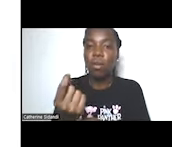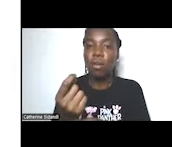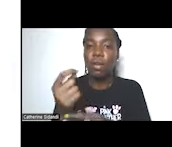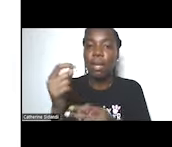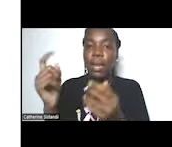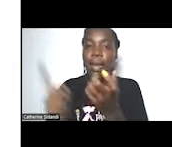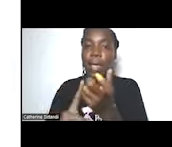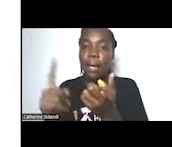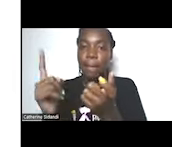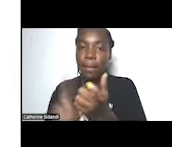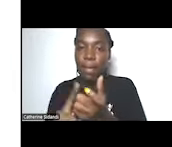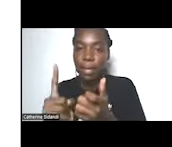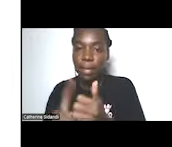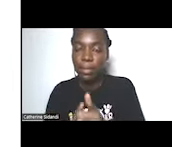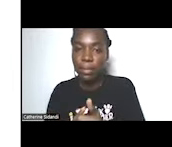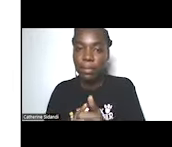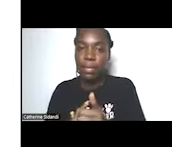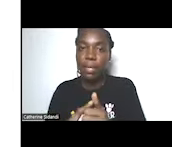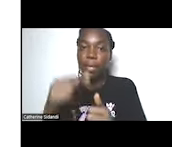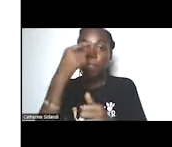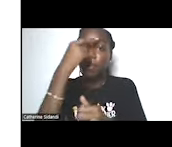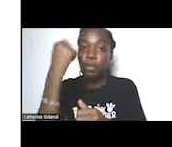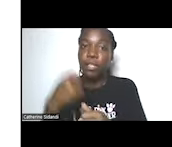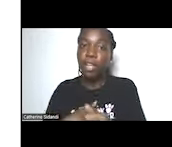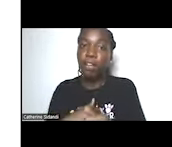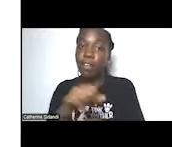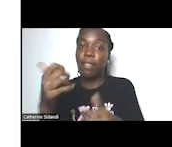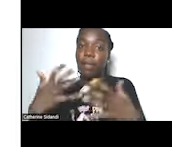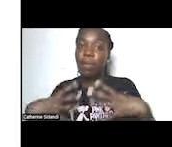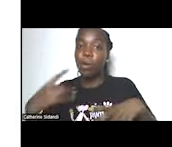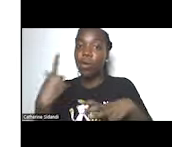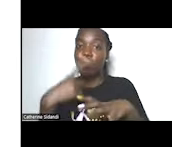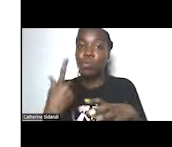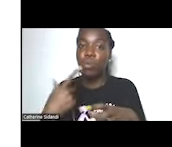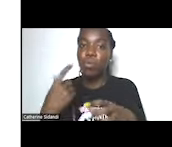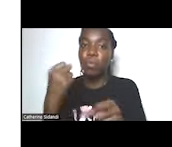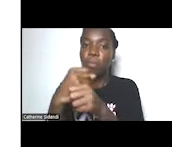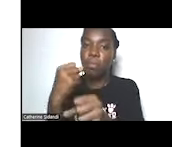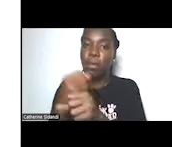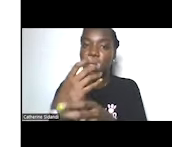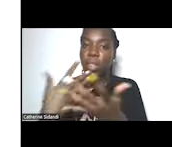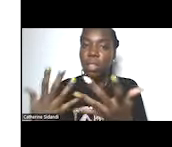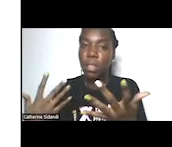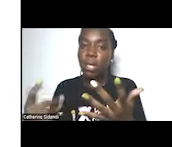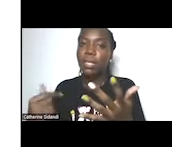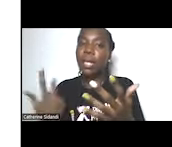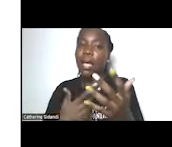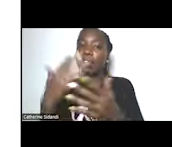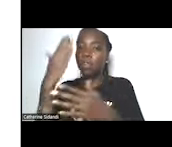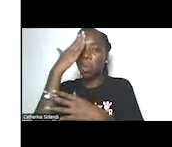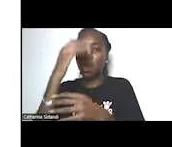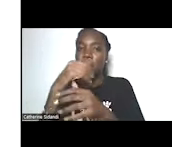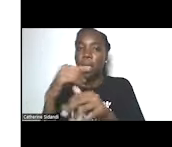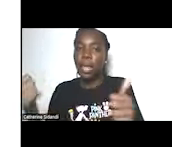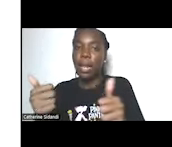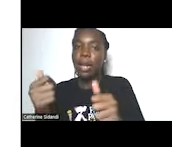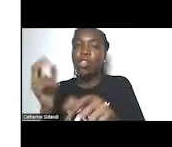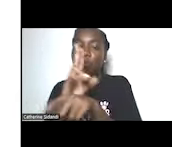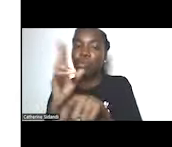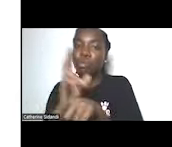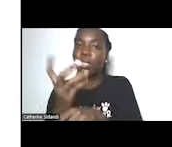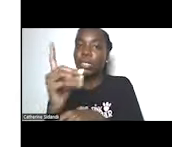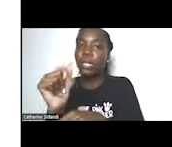people that always make much of data, that as you have already known before, that this is a field that has been using more data than any other